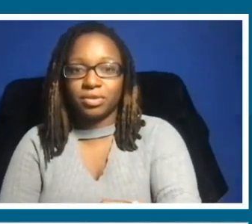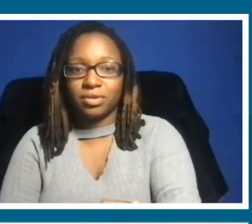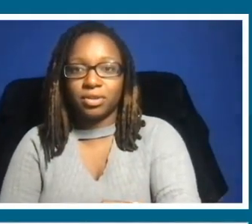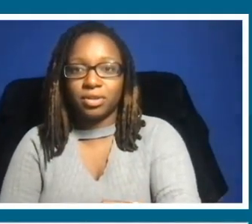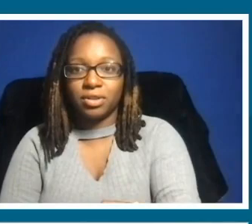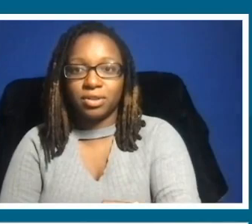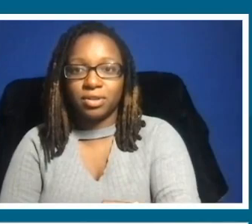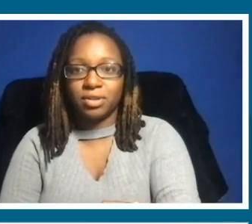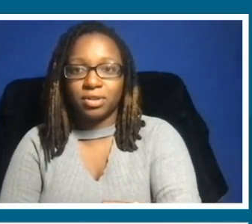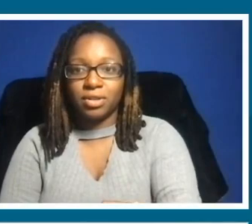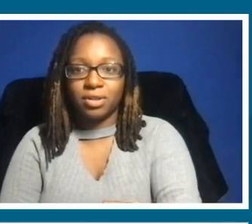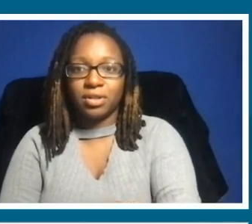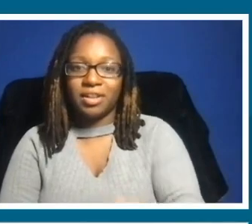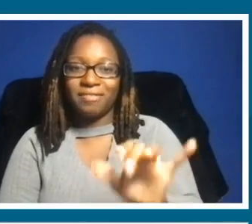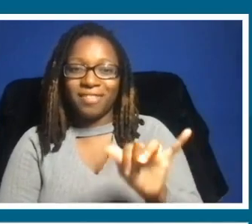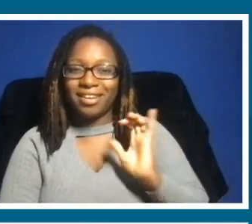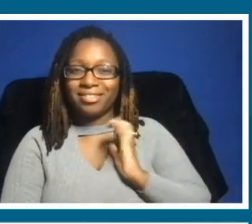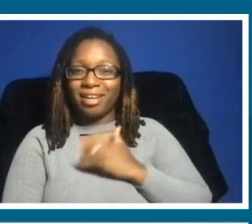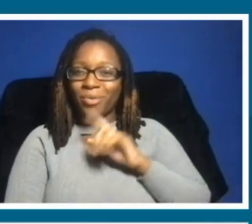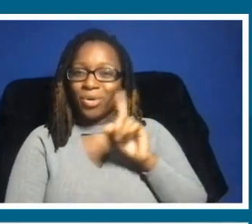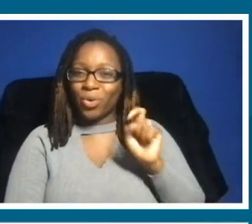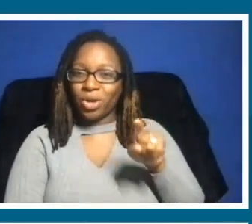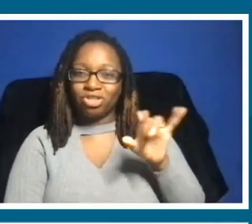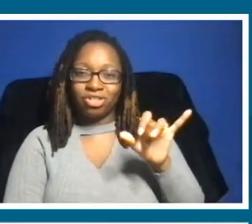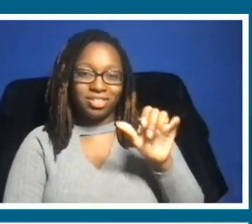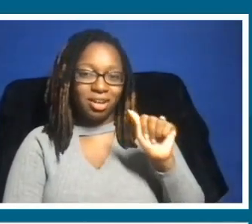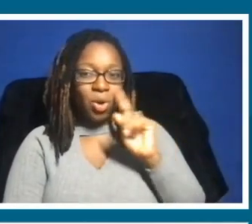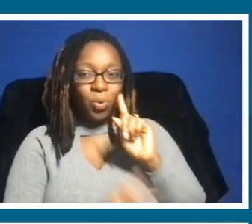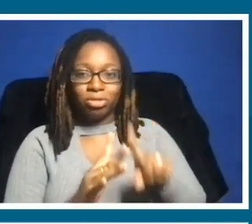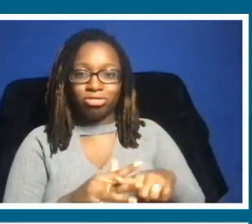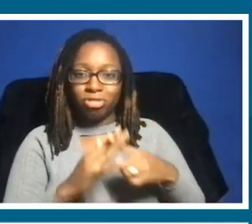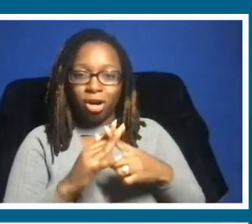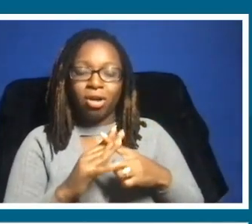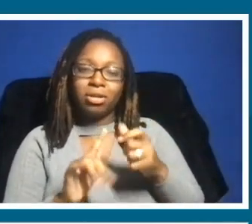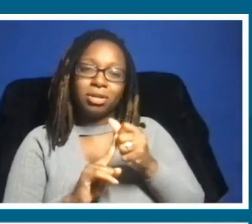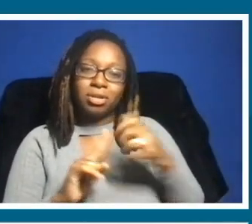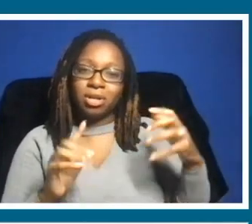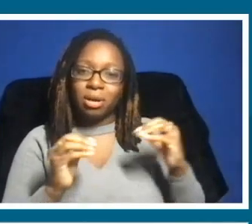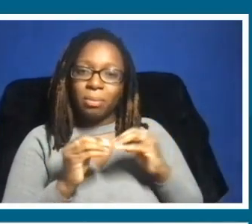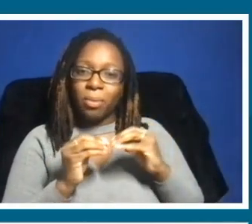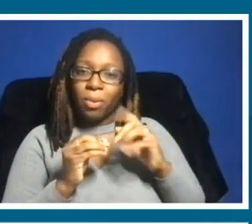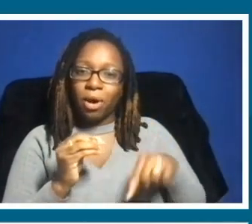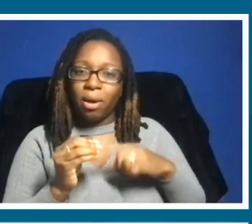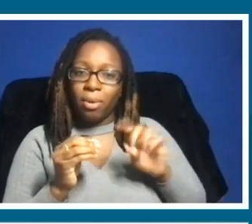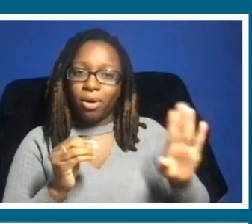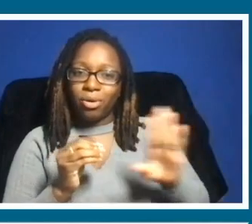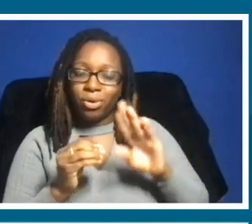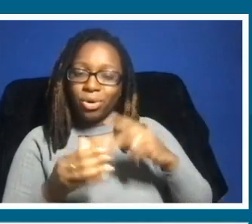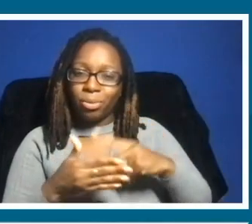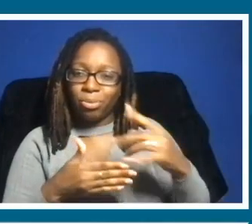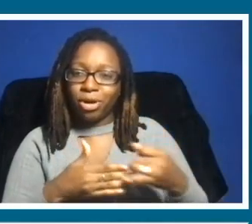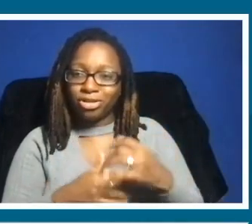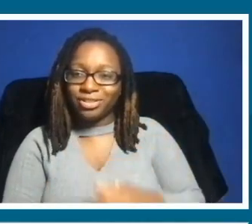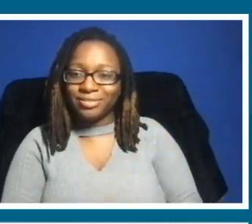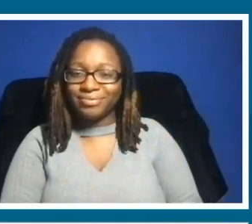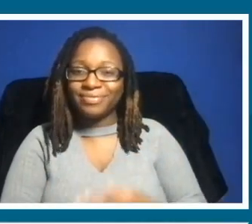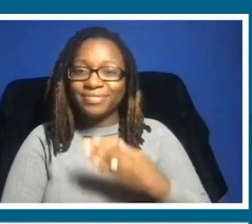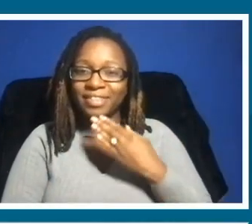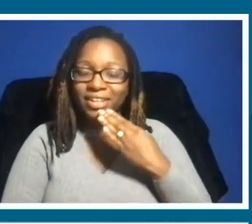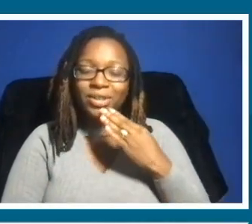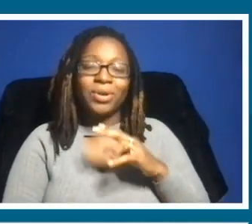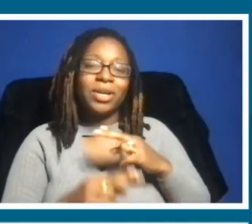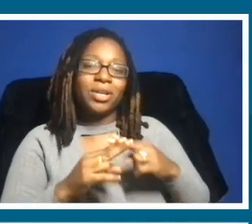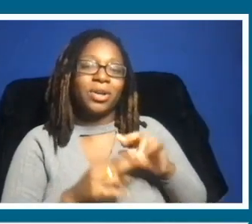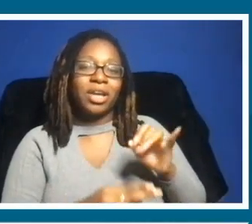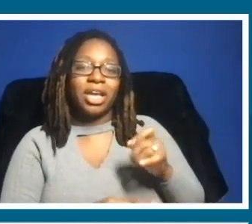start us out, and that is just tell us a little bit more about your project. Thanks, Leanne. So our project is called Inquiry in